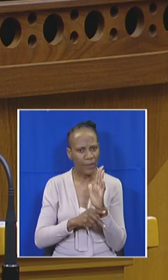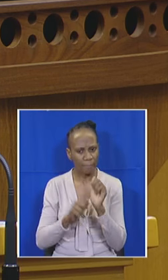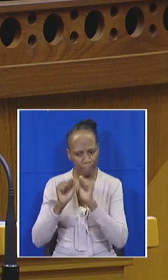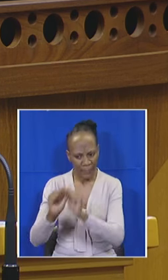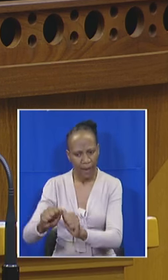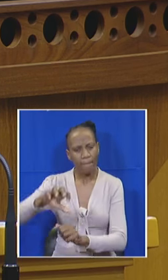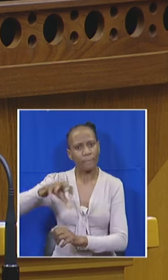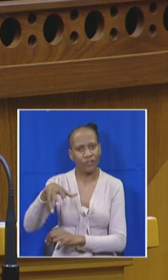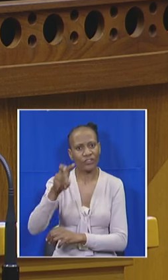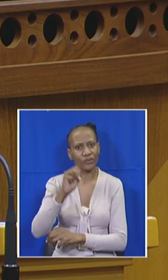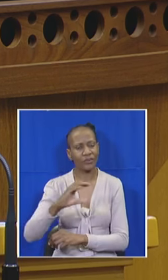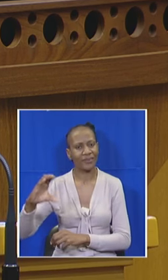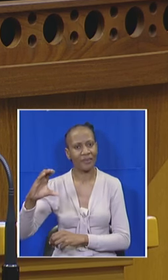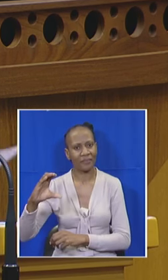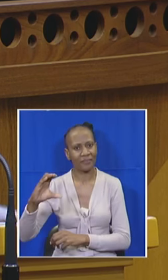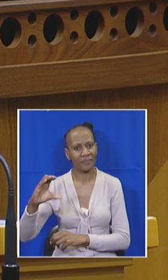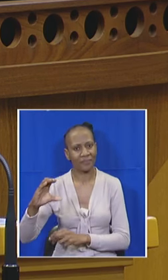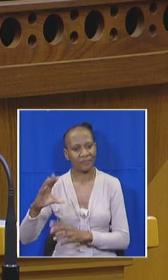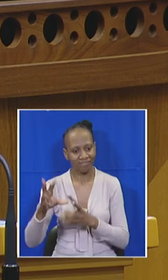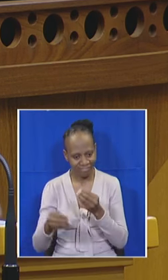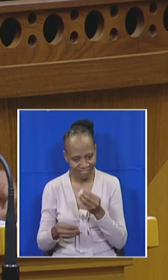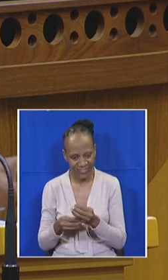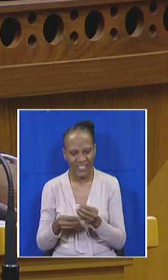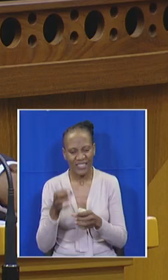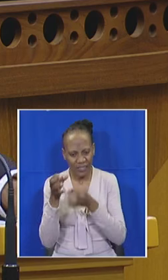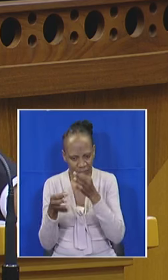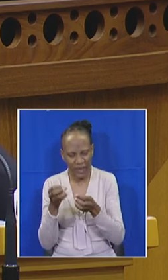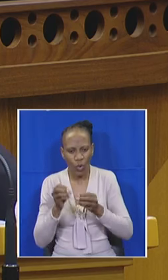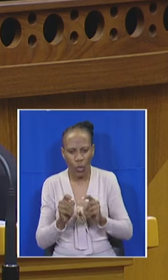Cape and the opportunities.